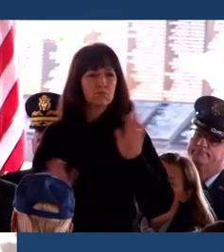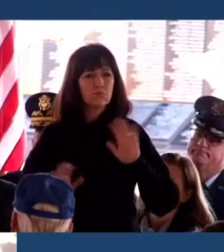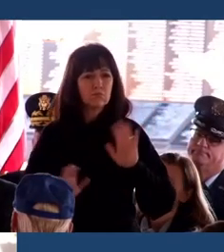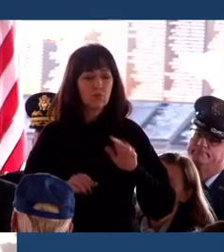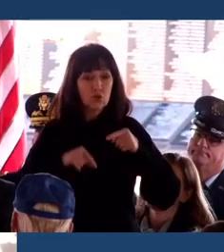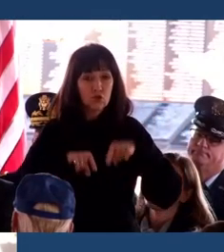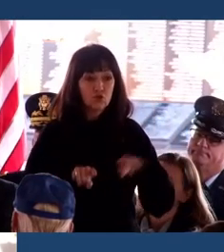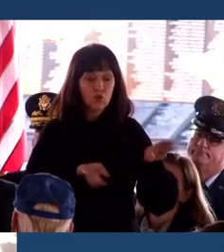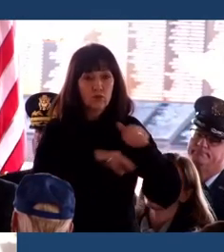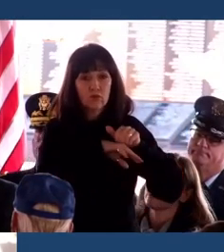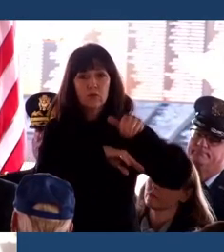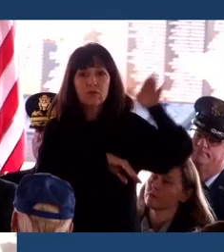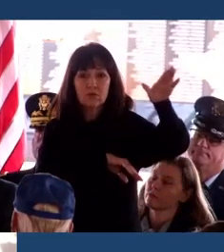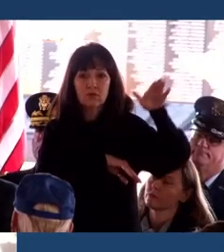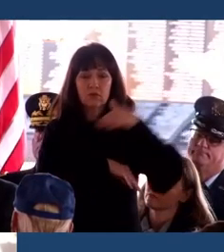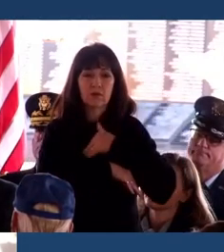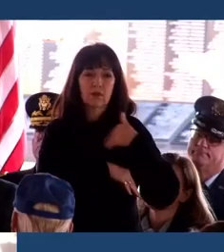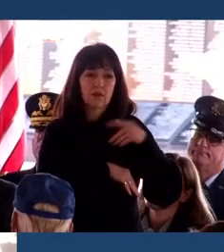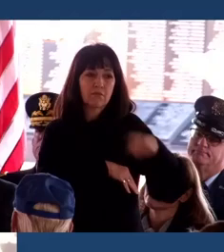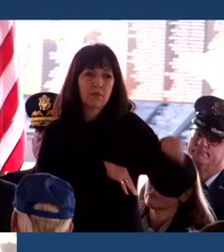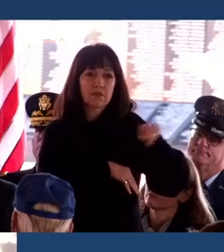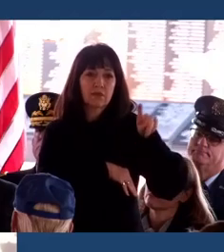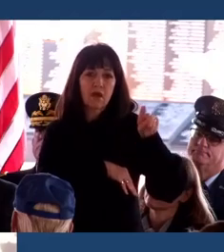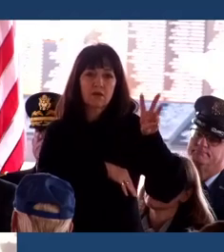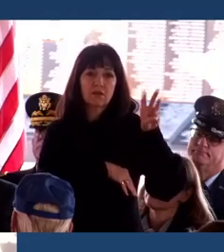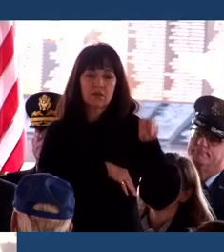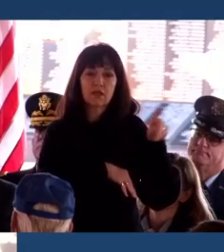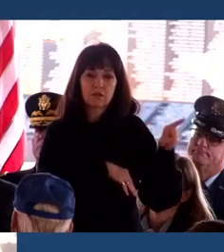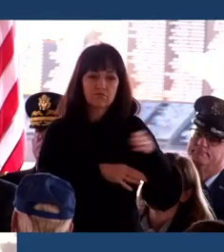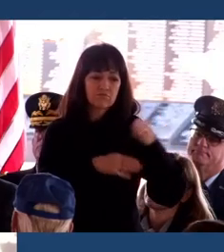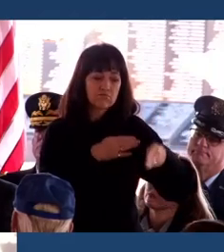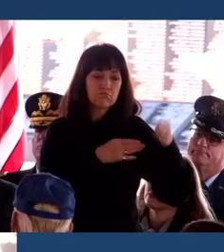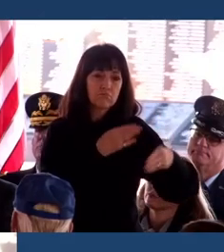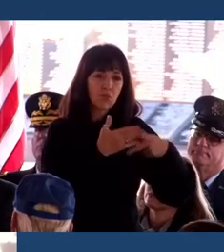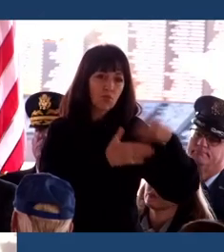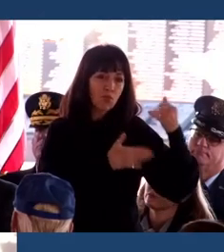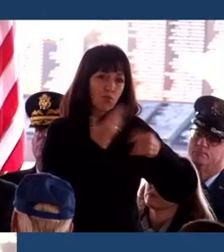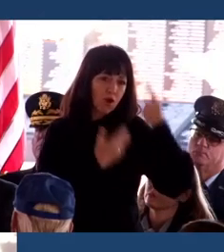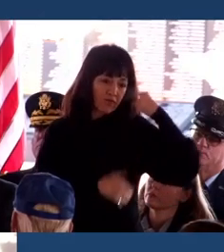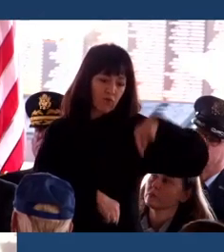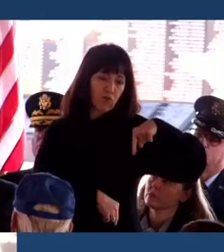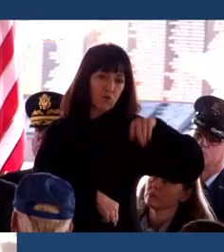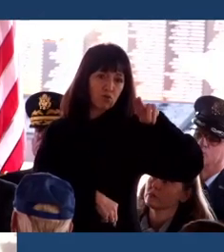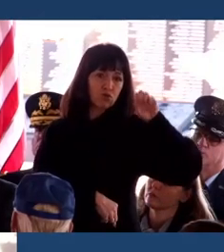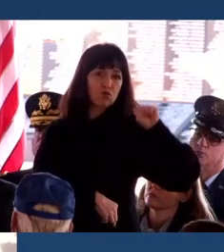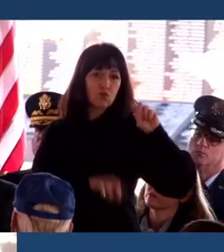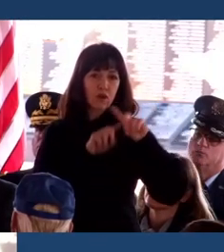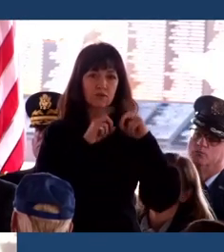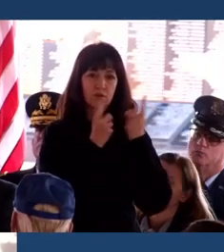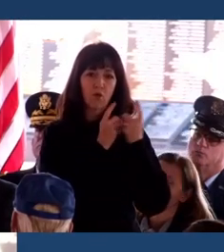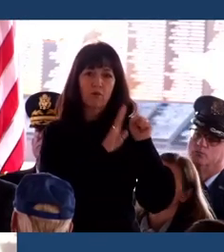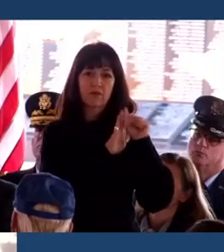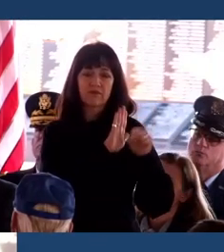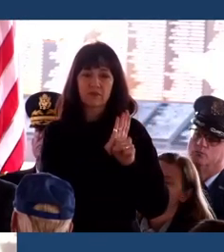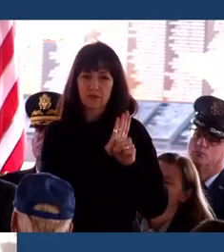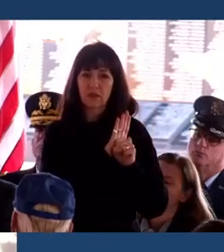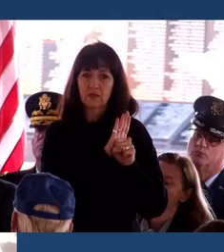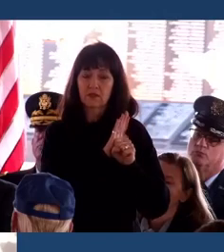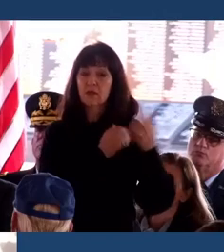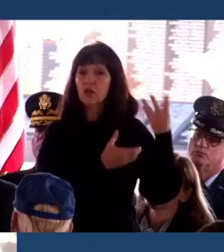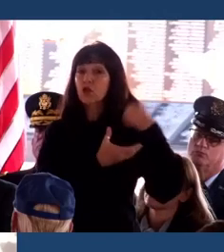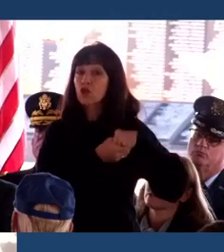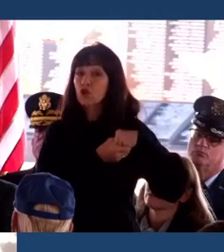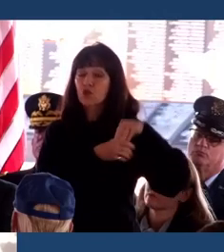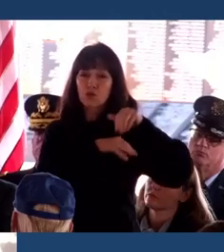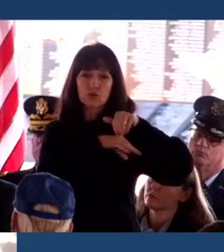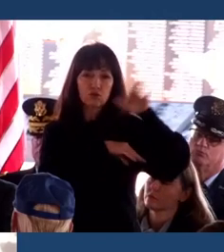deployment, members of the 160th completed important projects for the U.S. Department of State. That included